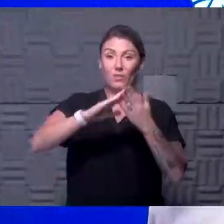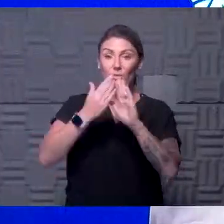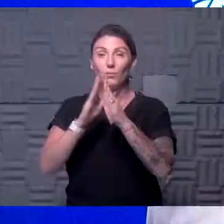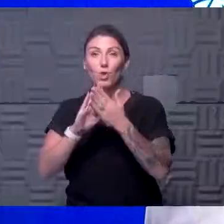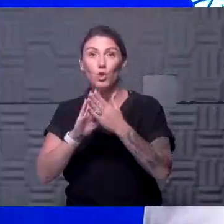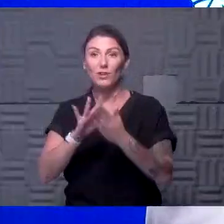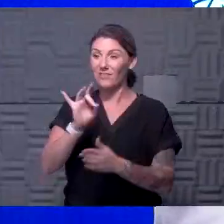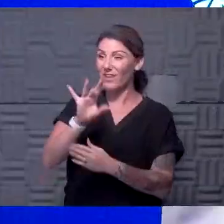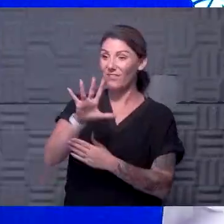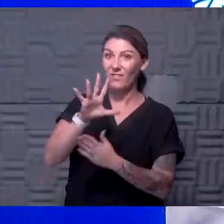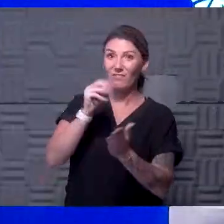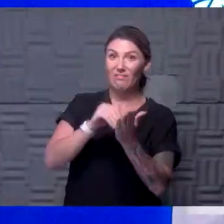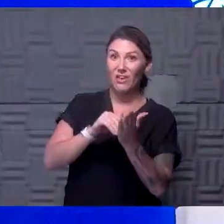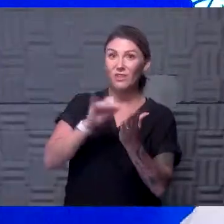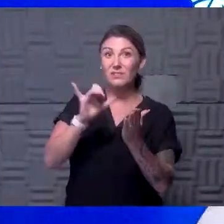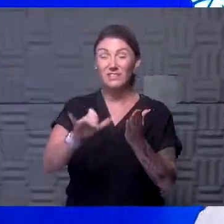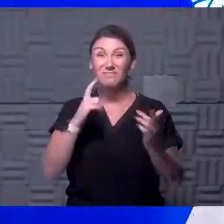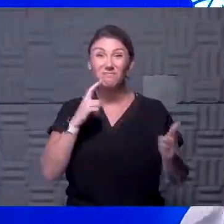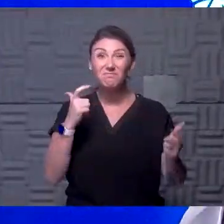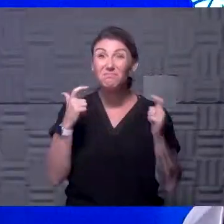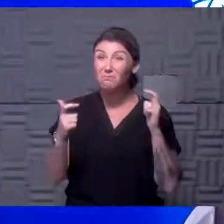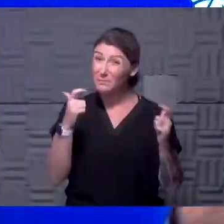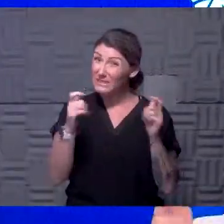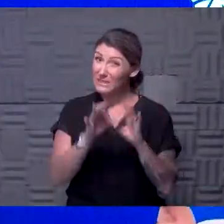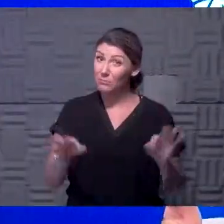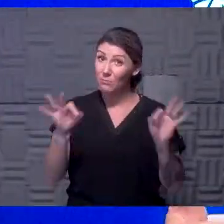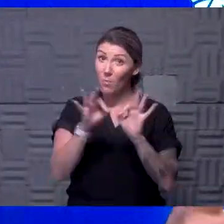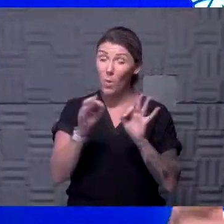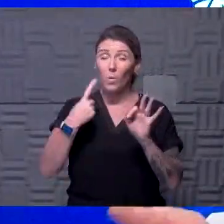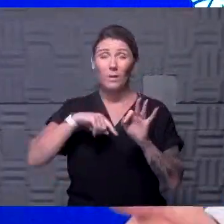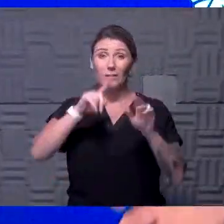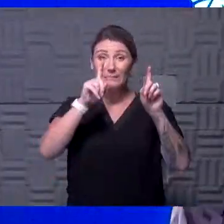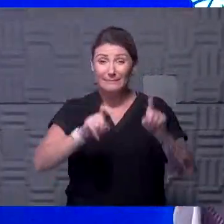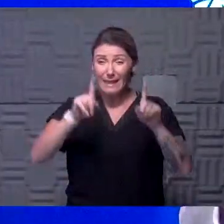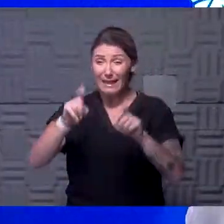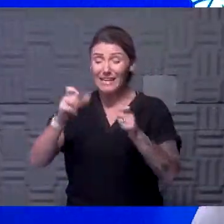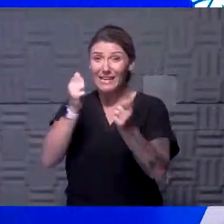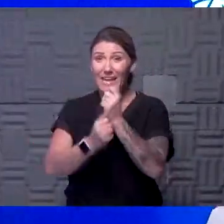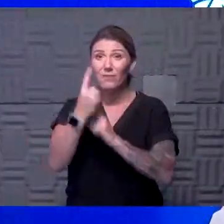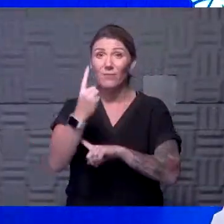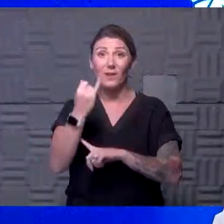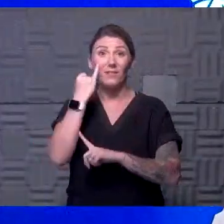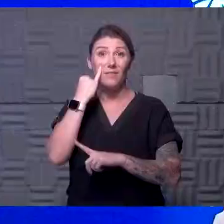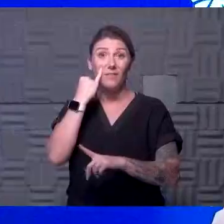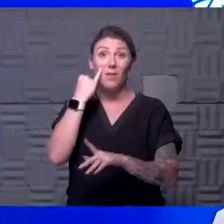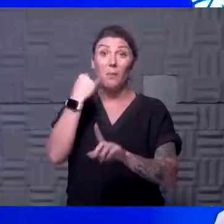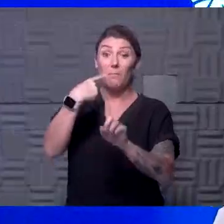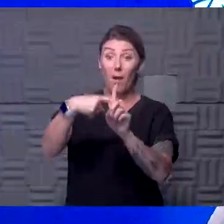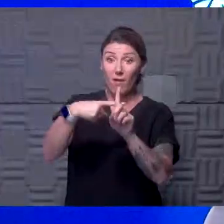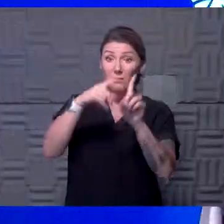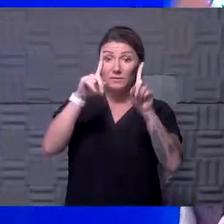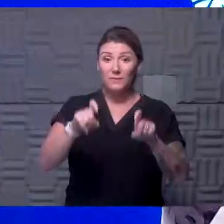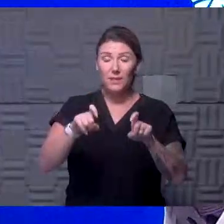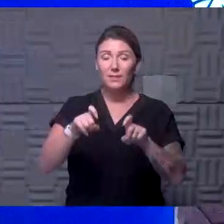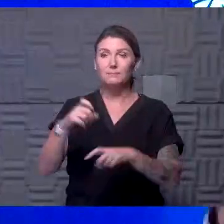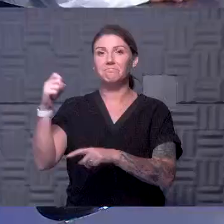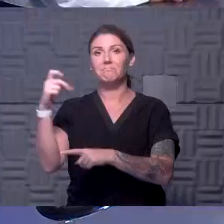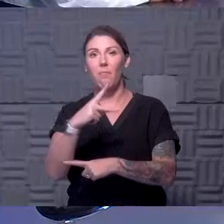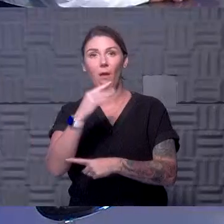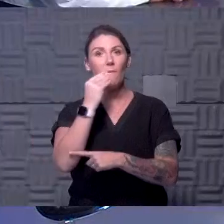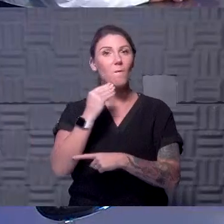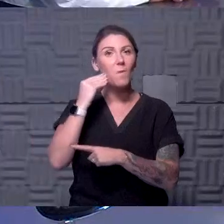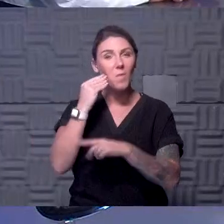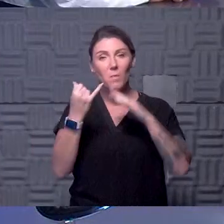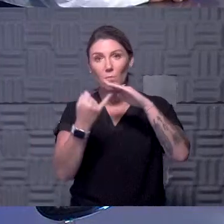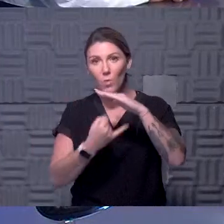85,000. Holy cow, that could be a big deal. So we're going to test everybody, and if you're positive, you have to go back home and quarantine. If you can't get back home,